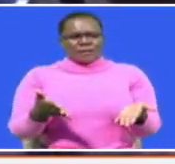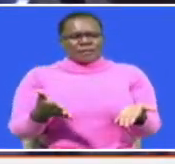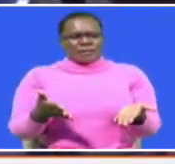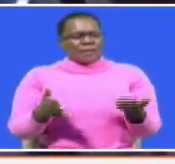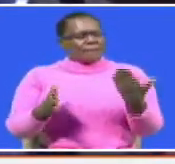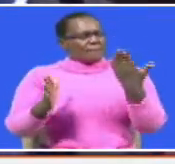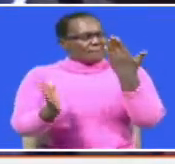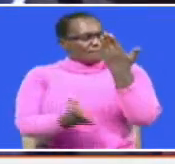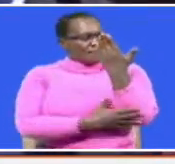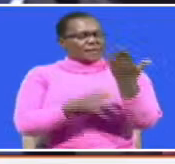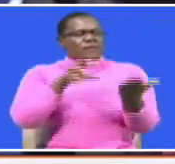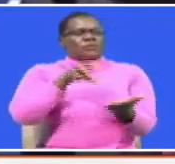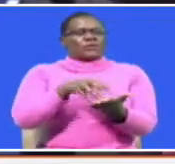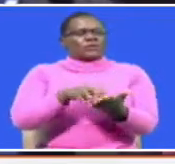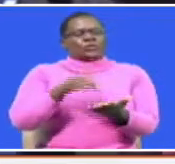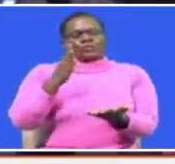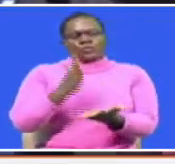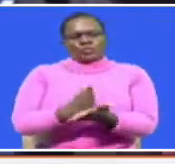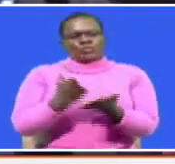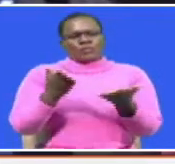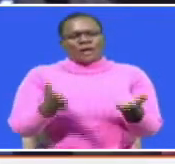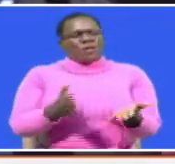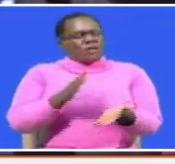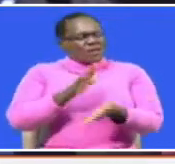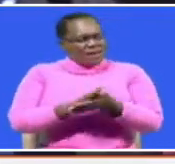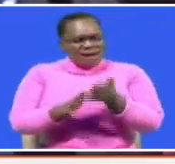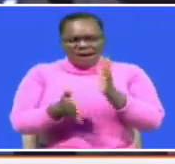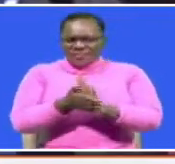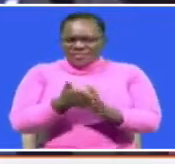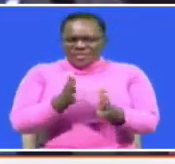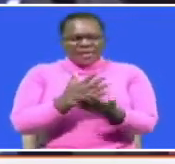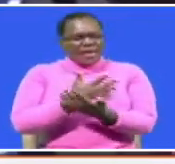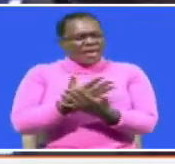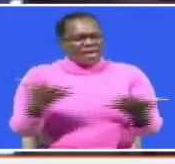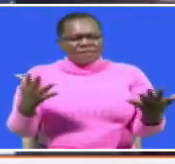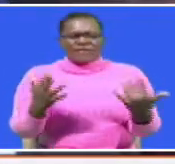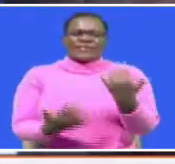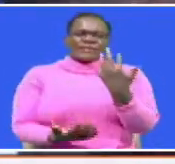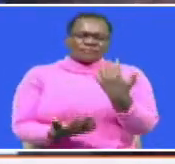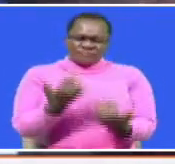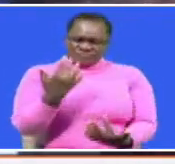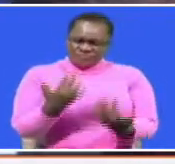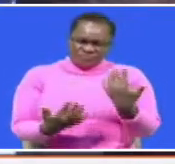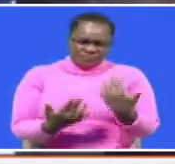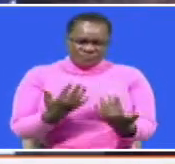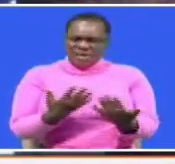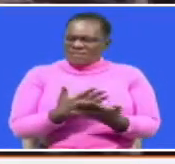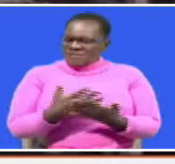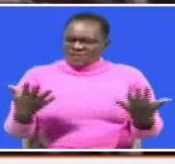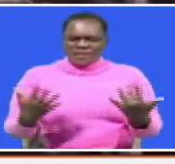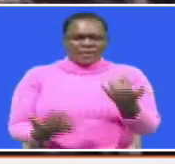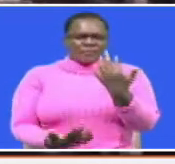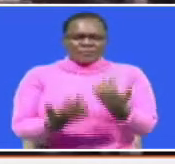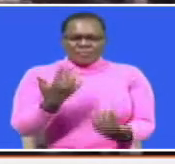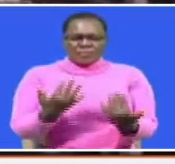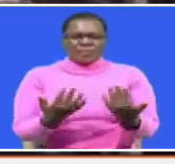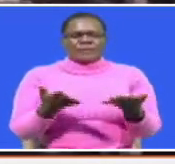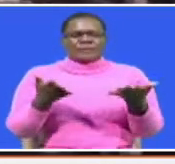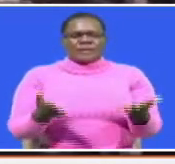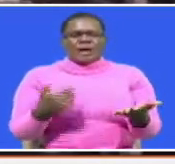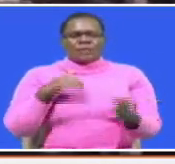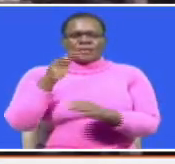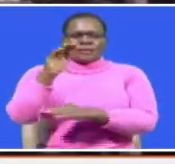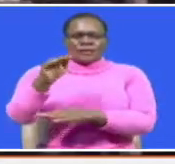very dire, as you can see, there is nothing. Students lost everything, personal, whatever. So